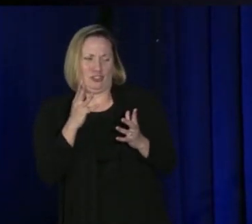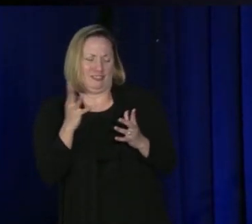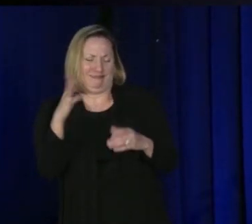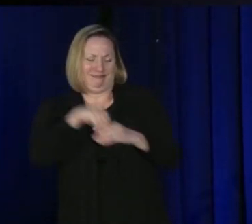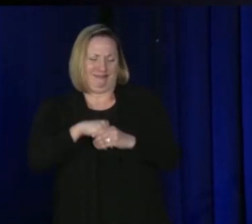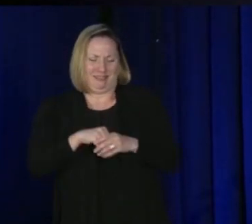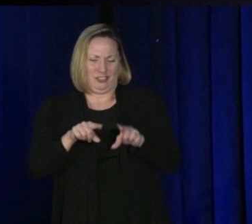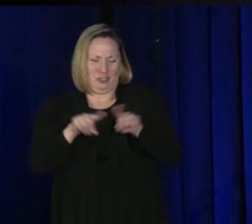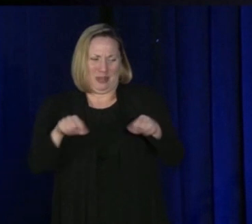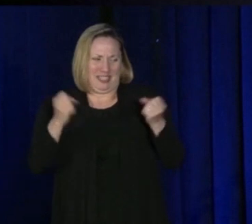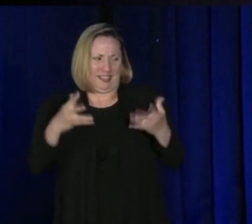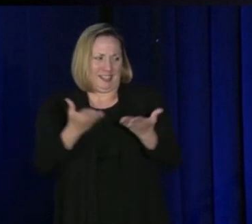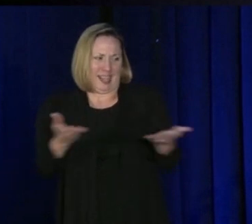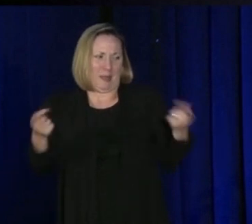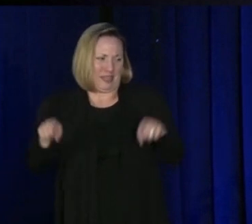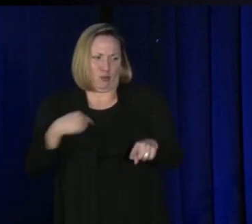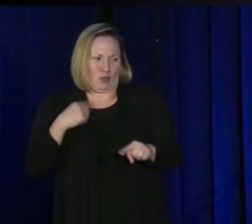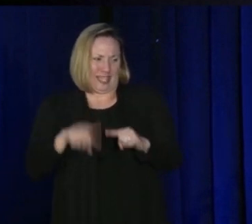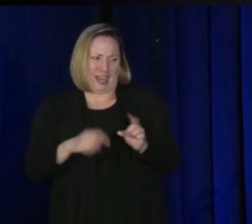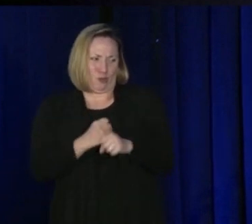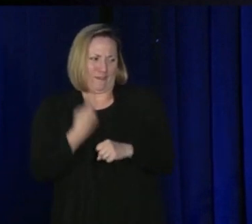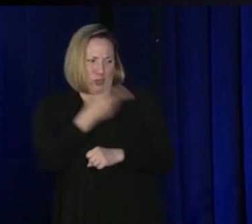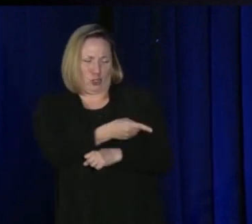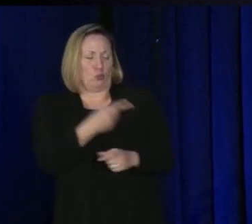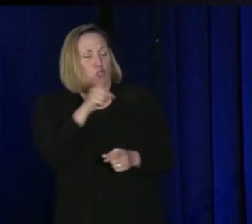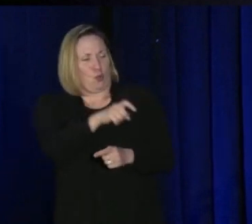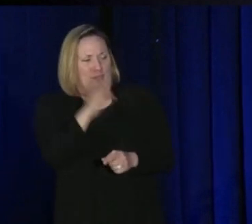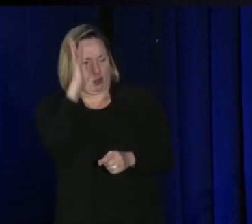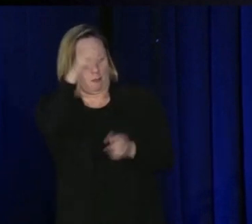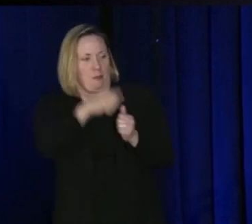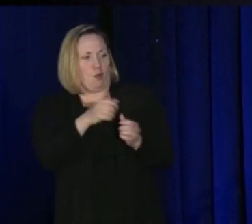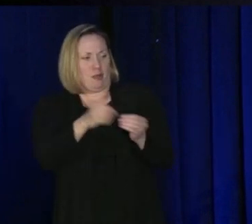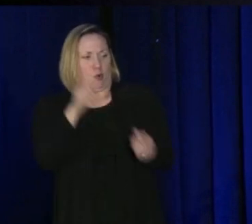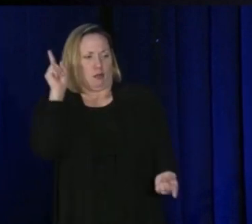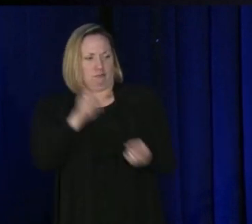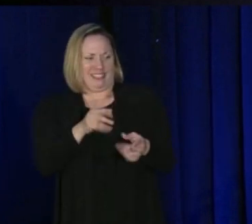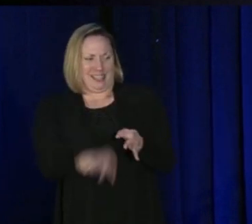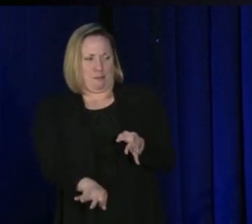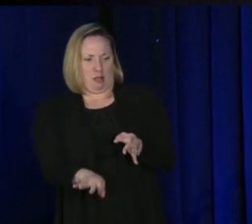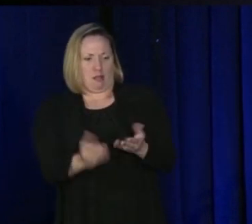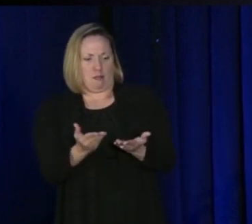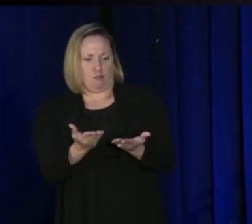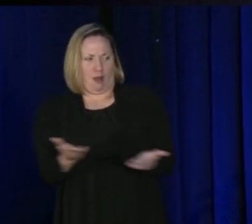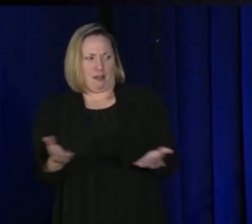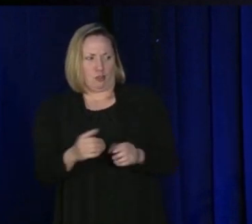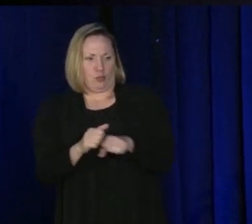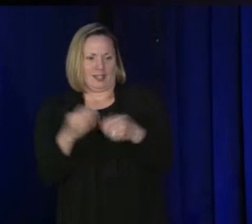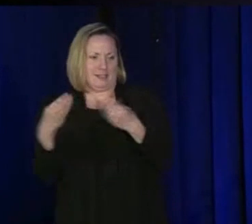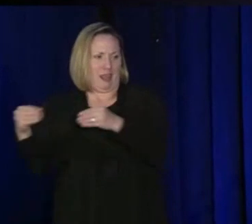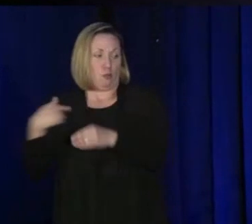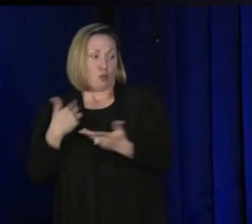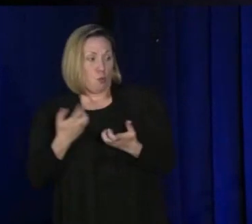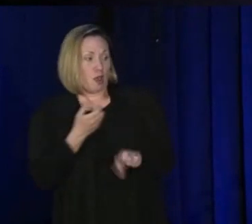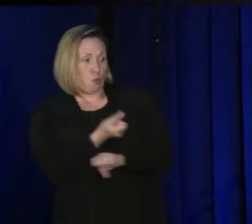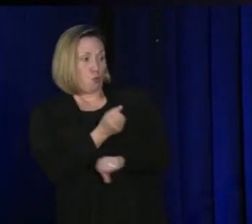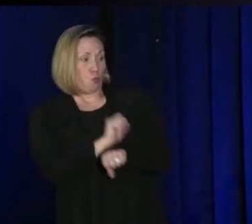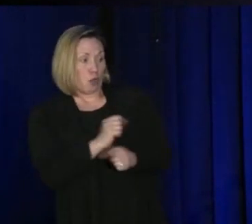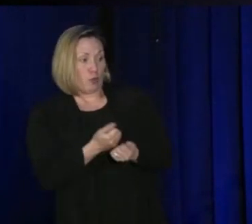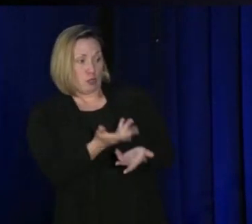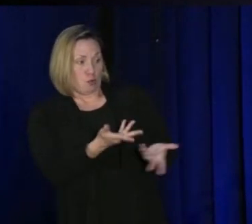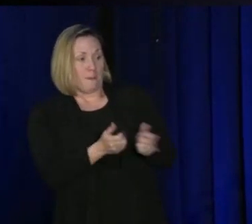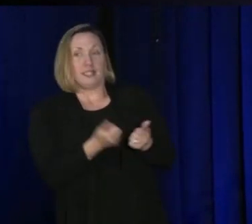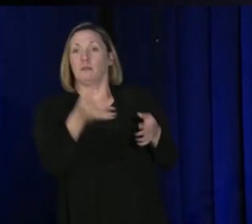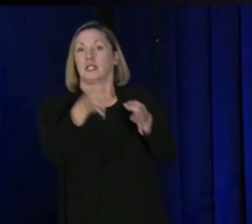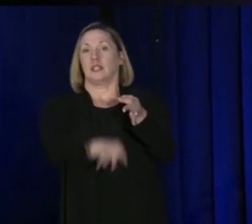things happening, we can't create it for you. You have to come up with a simpler product that we can put out there. We want to work with you, make something simpler that we can